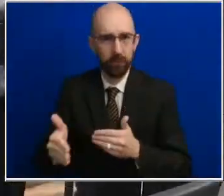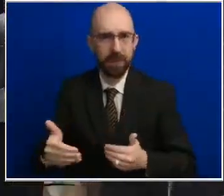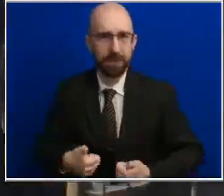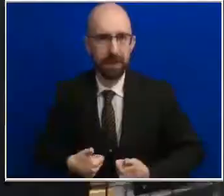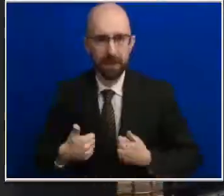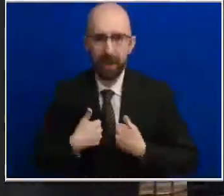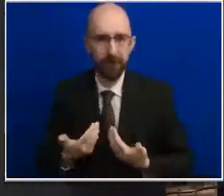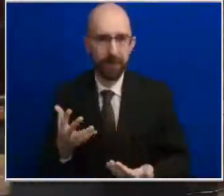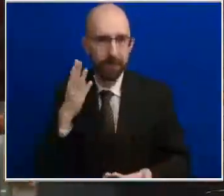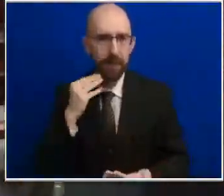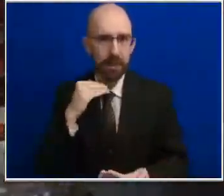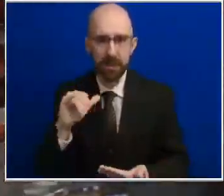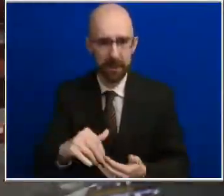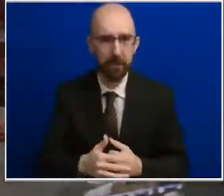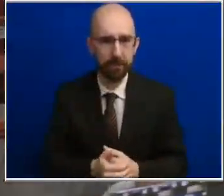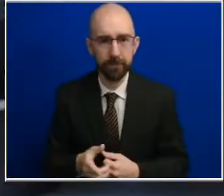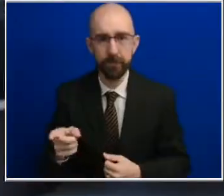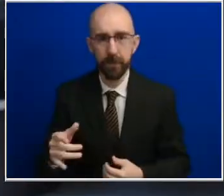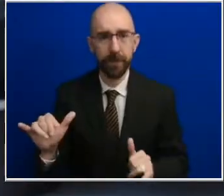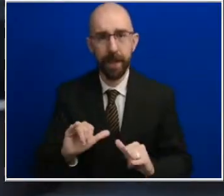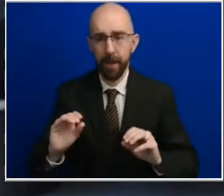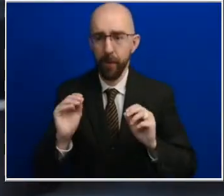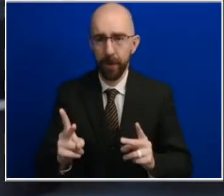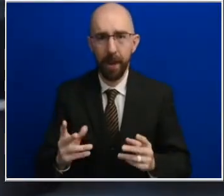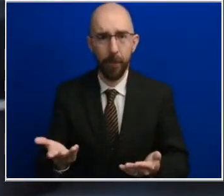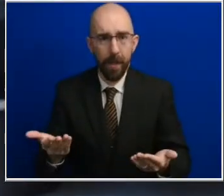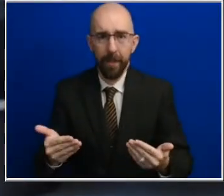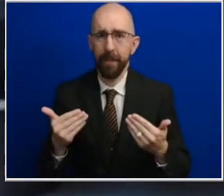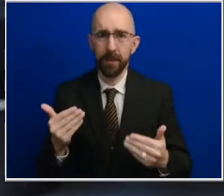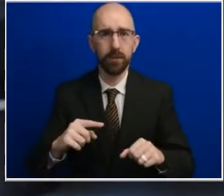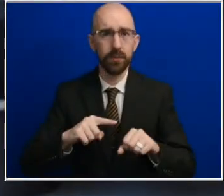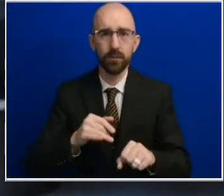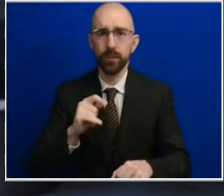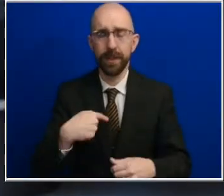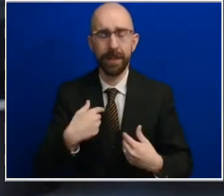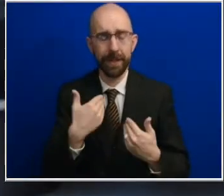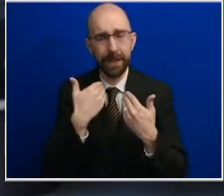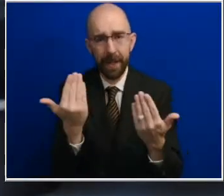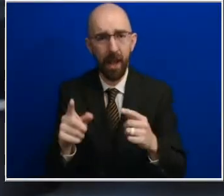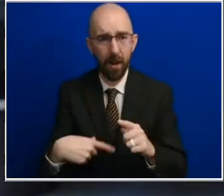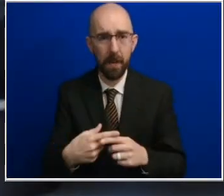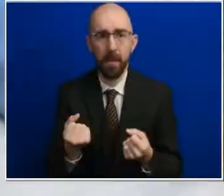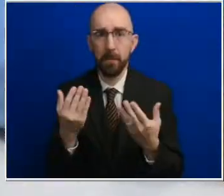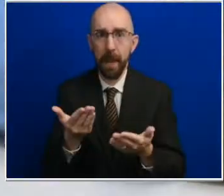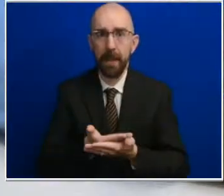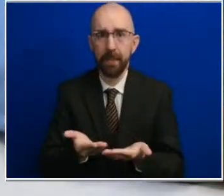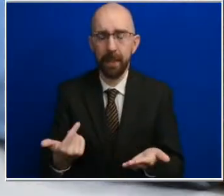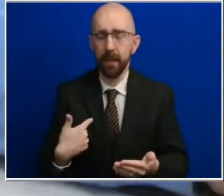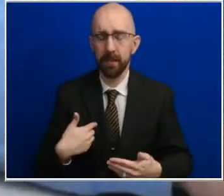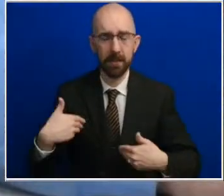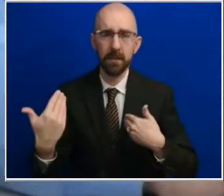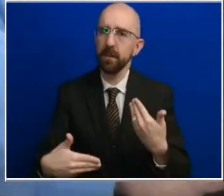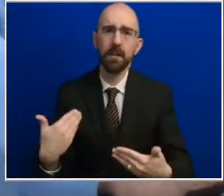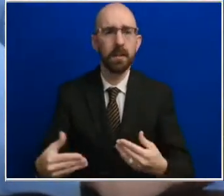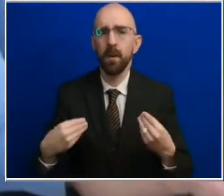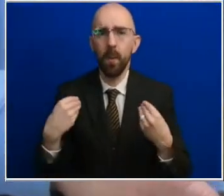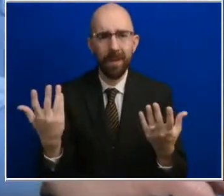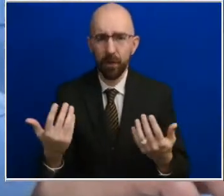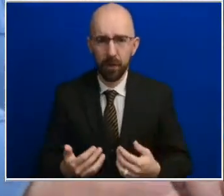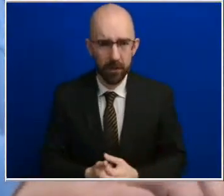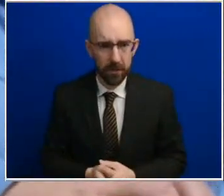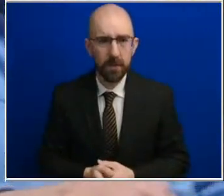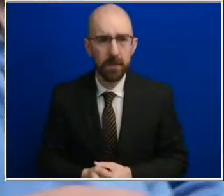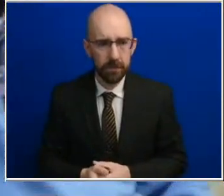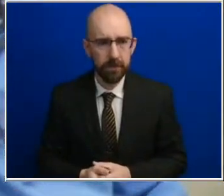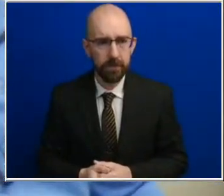just was like, okay, well, if that's the case, screw it. I just quit caring about a lot, you know, everything. Hey,